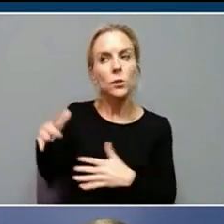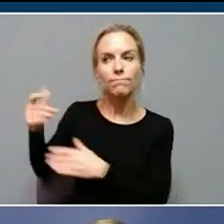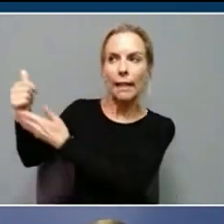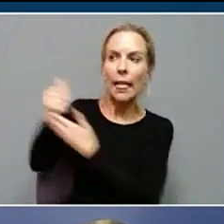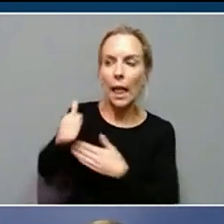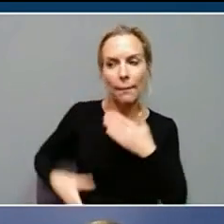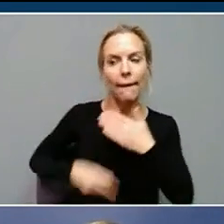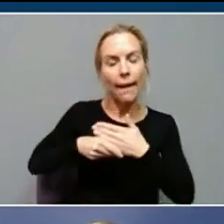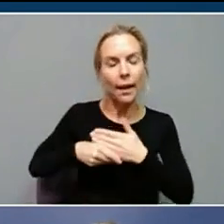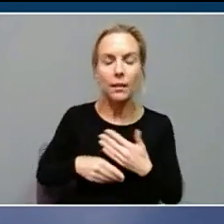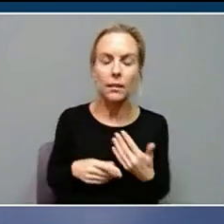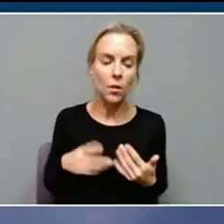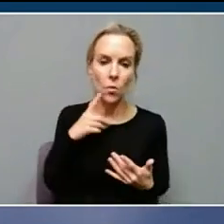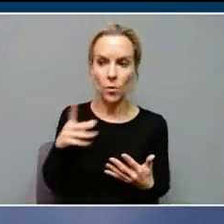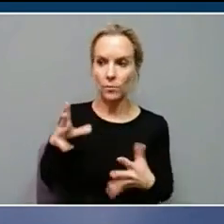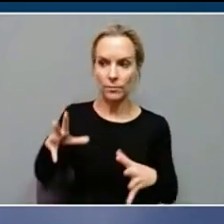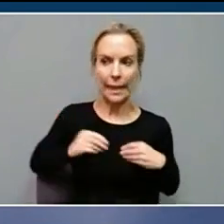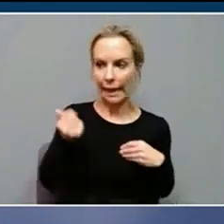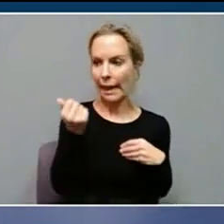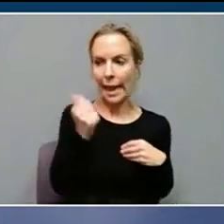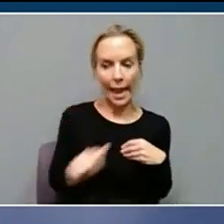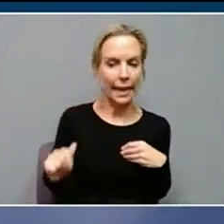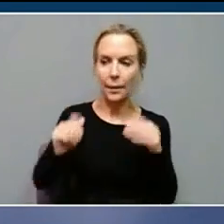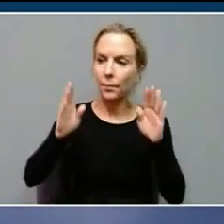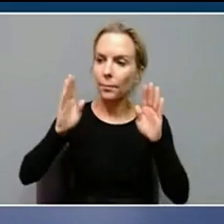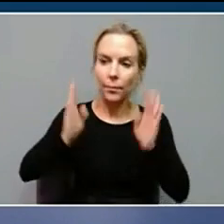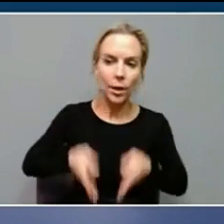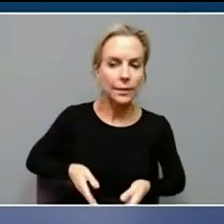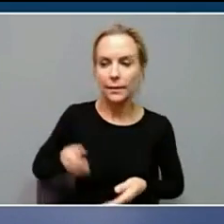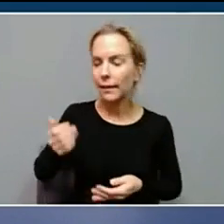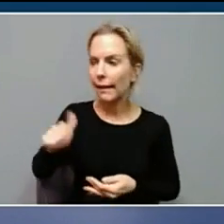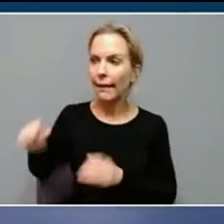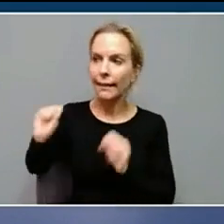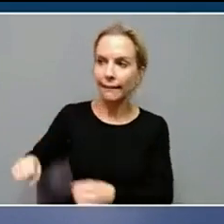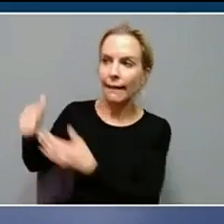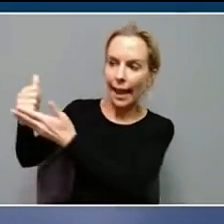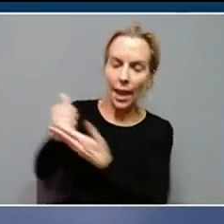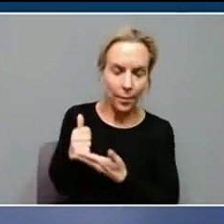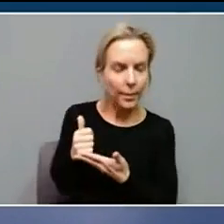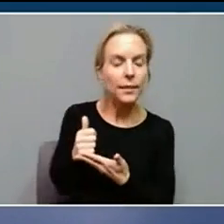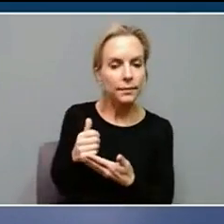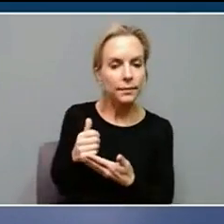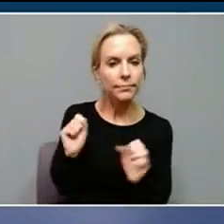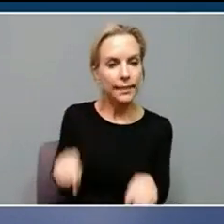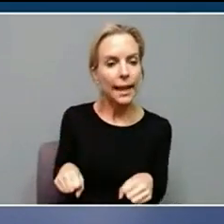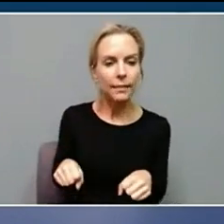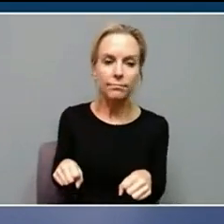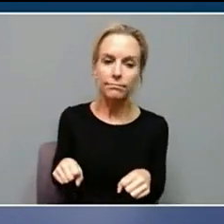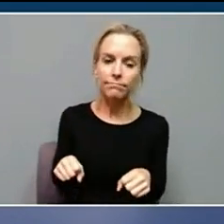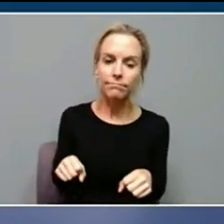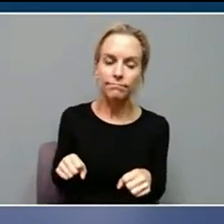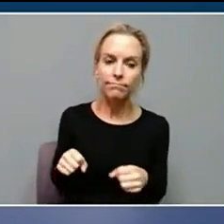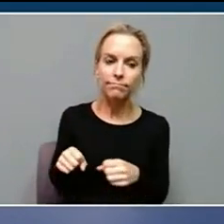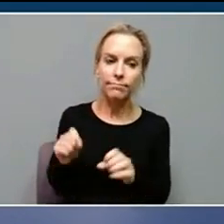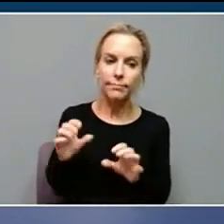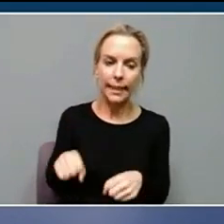person, every single bit of help that we can get. And then the last piece, and this is